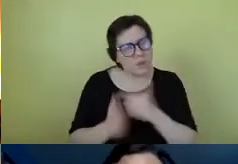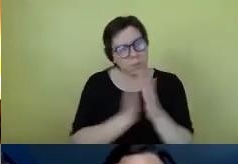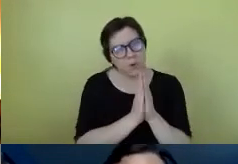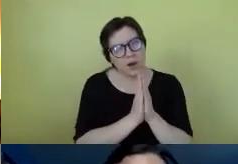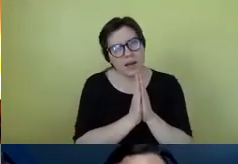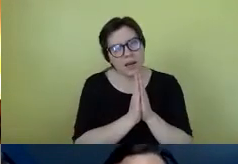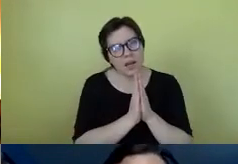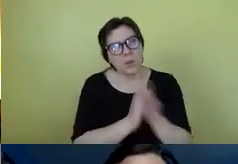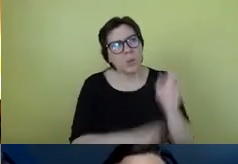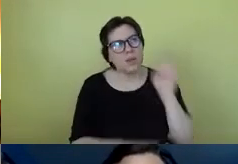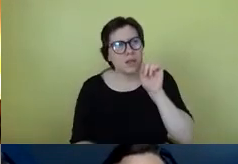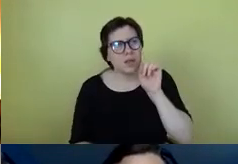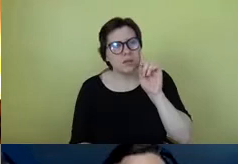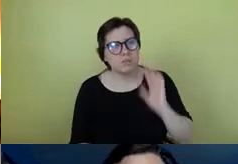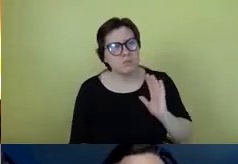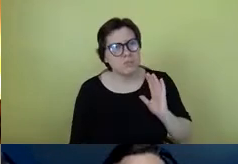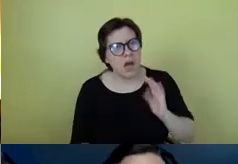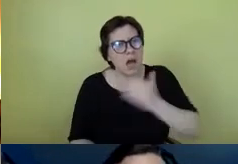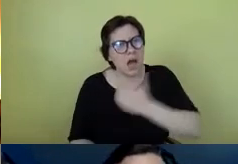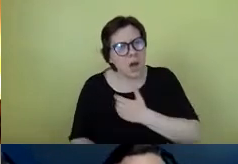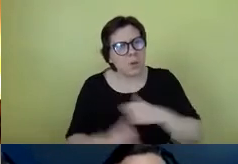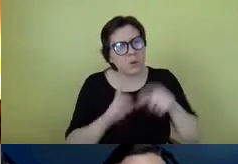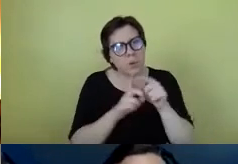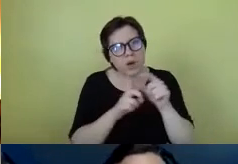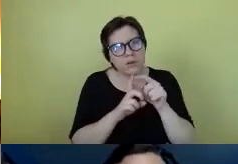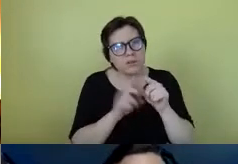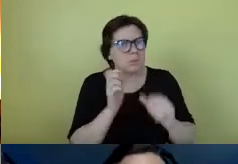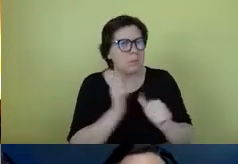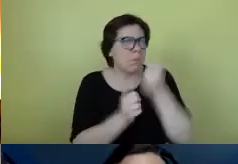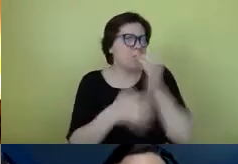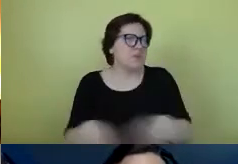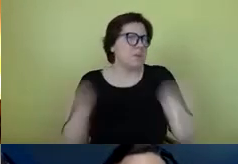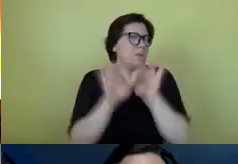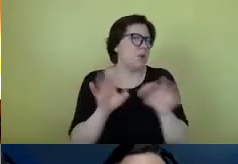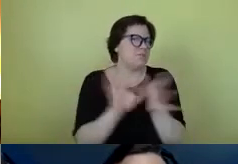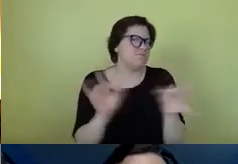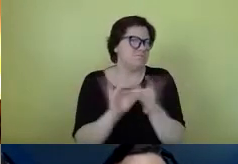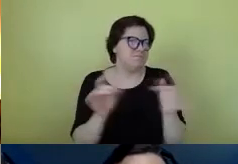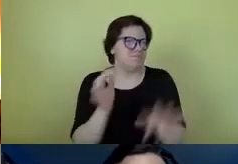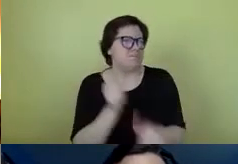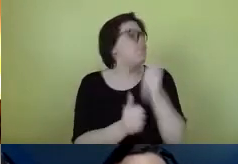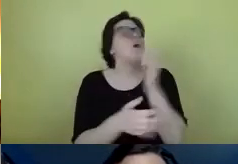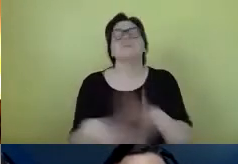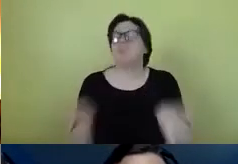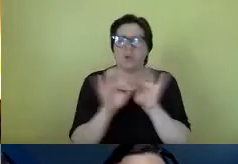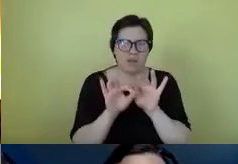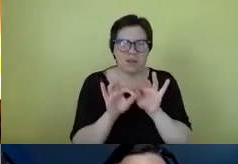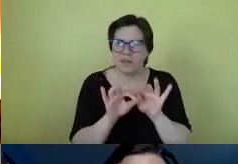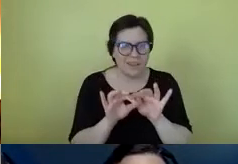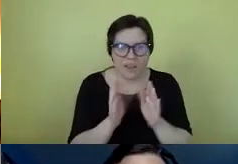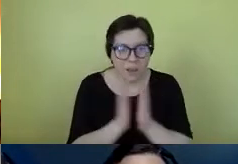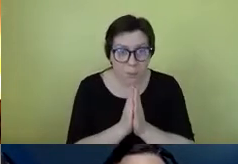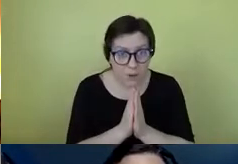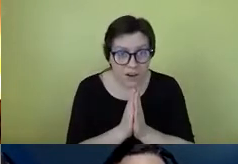we think our words are the most important thing that's being uttered. But in prayer, God